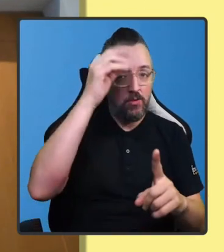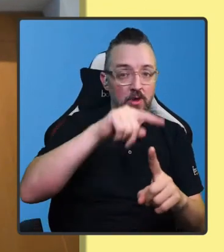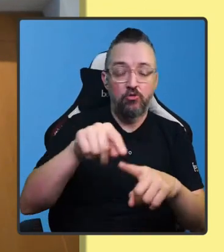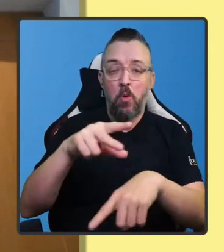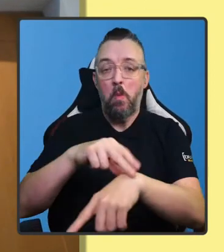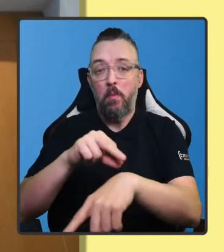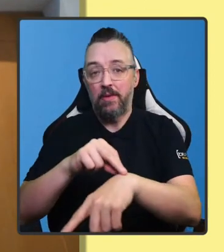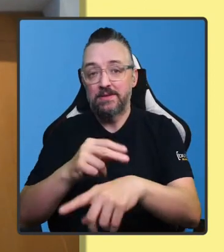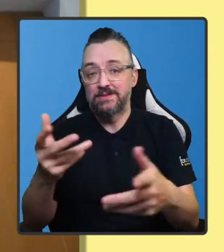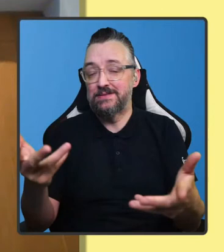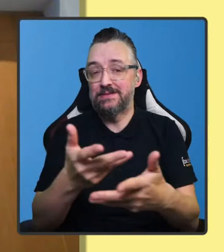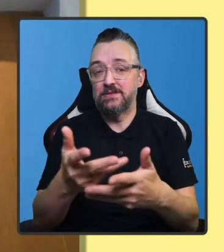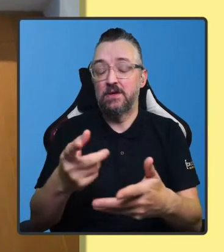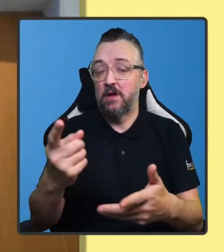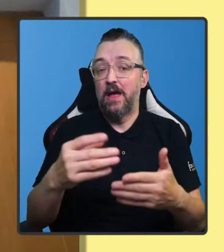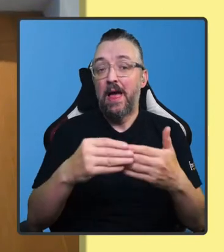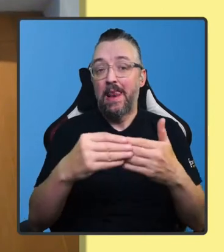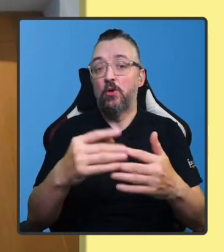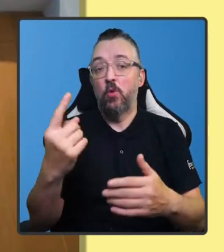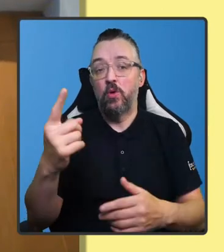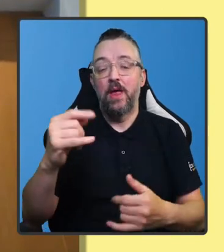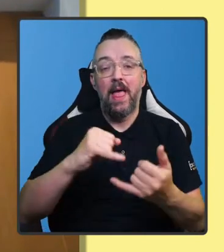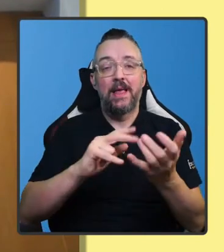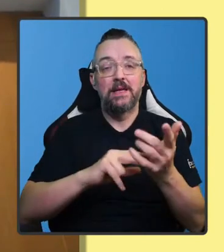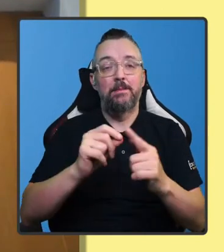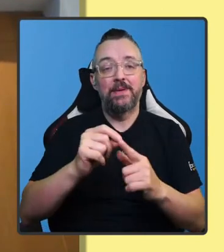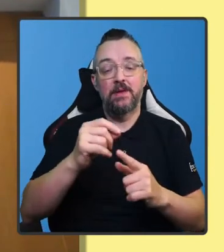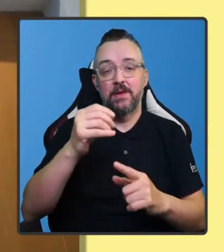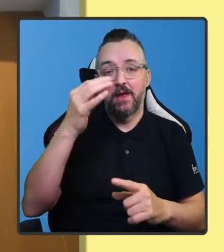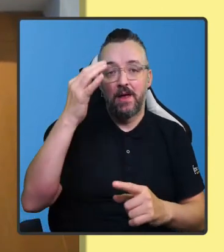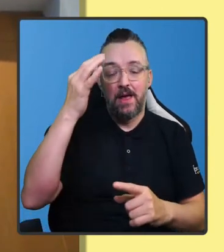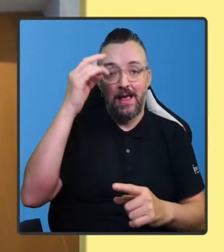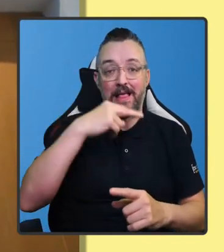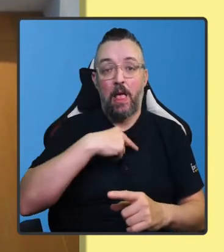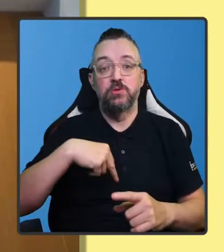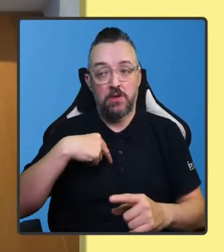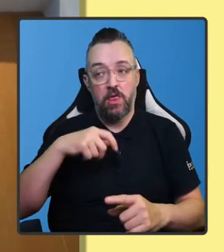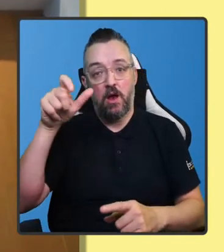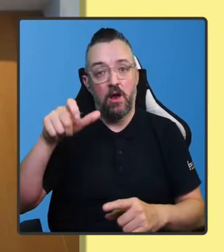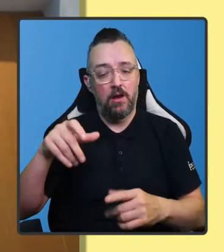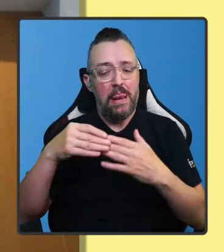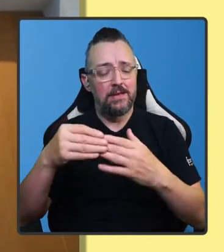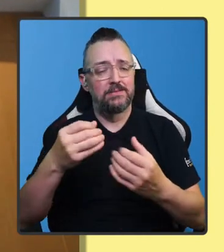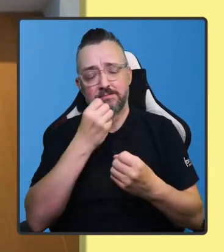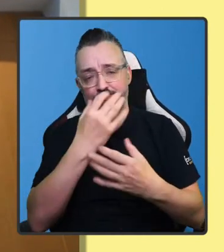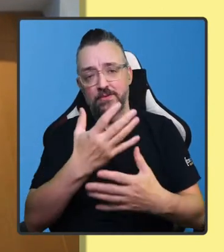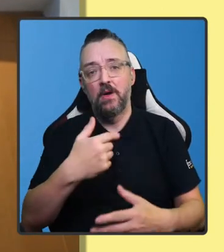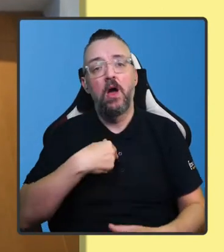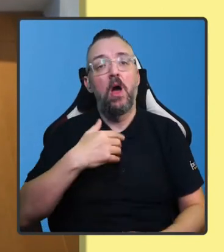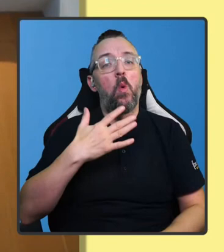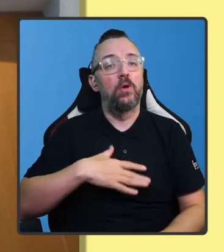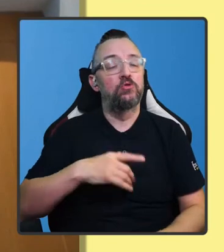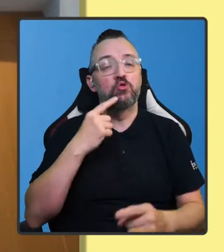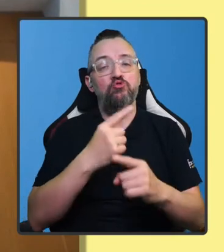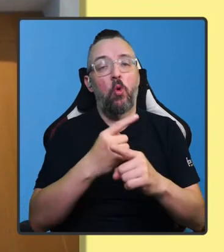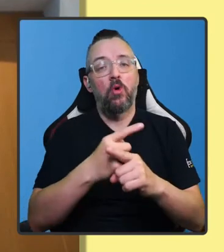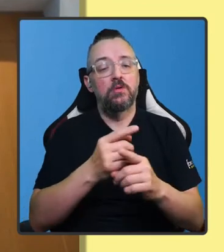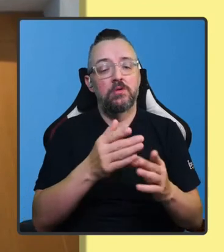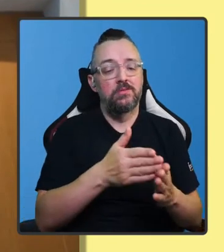Very well led by SNP Councillor Amy McNeice-Macon, but I want really to talk in another